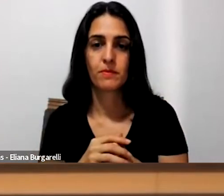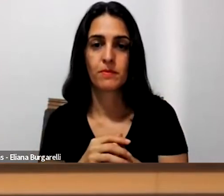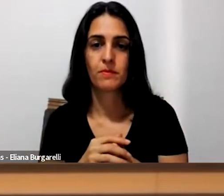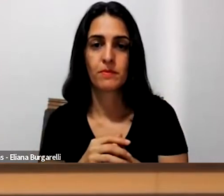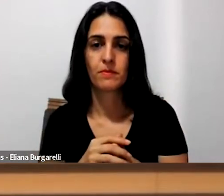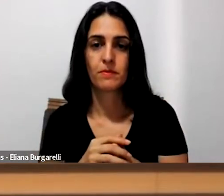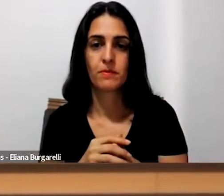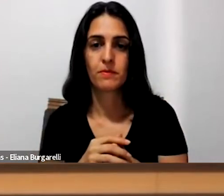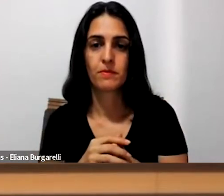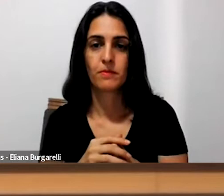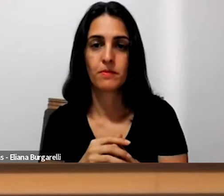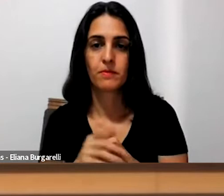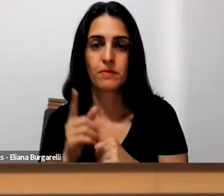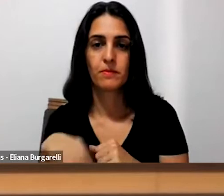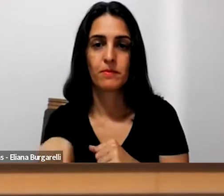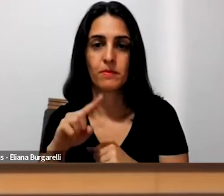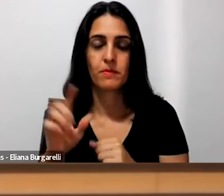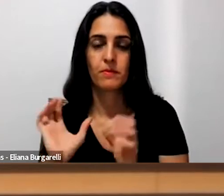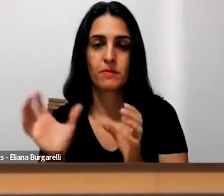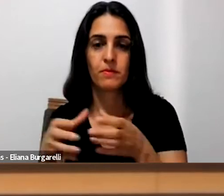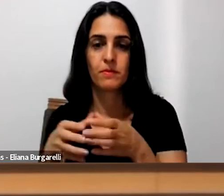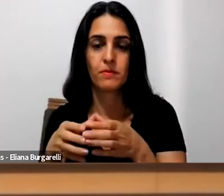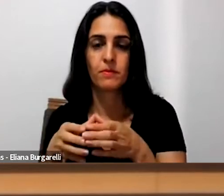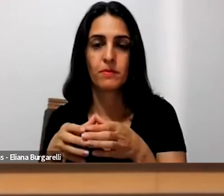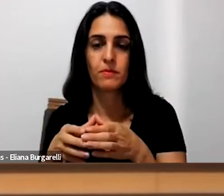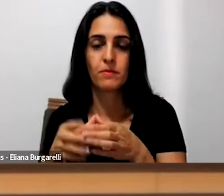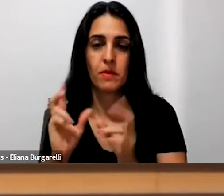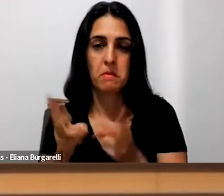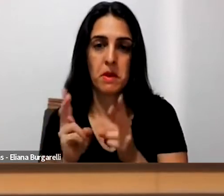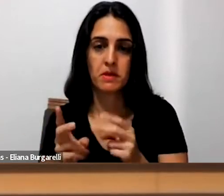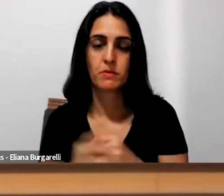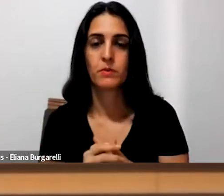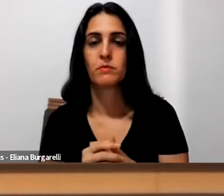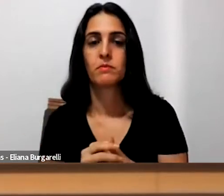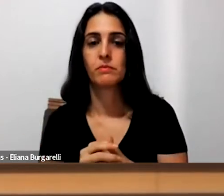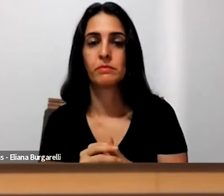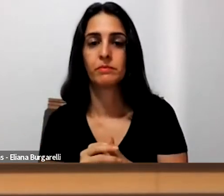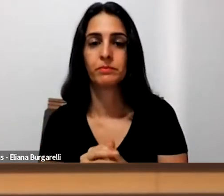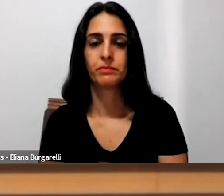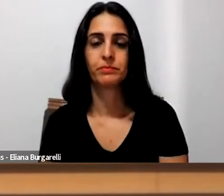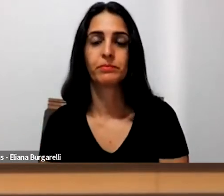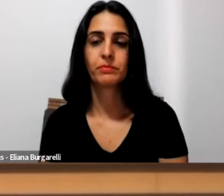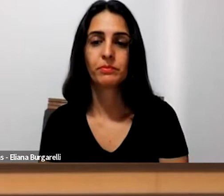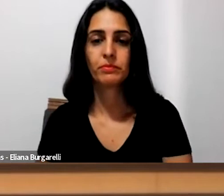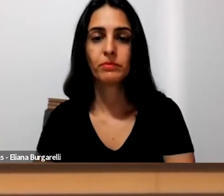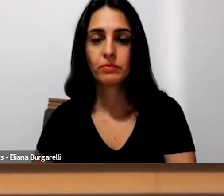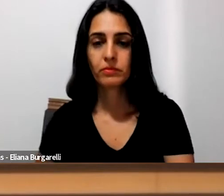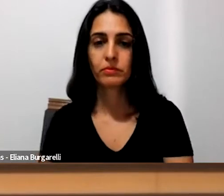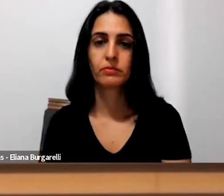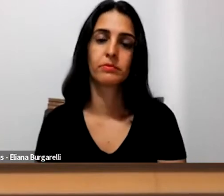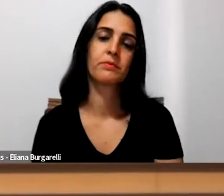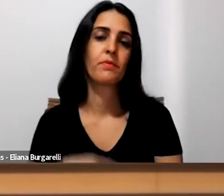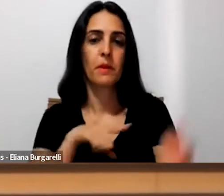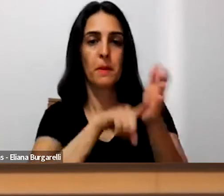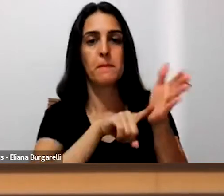America. Similarly, at CERI and OPALC, research on Brazil is